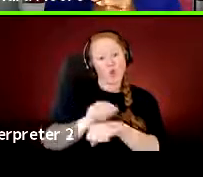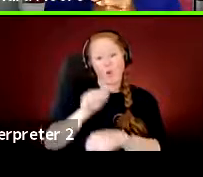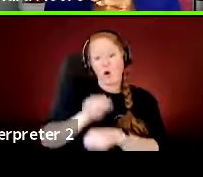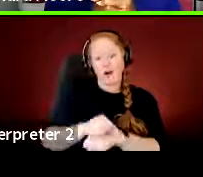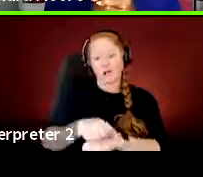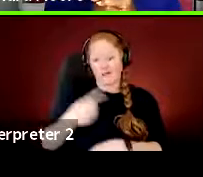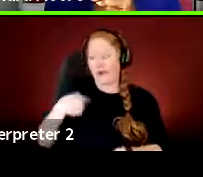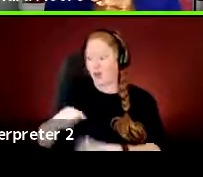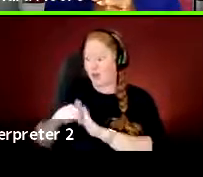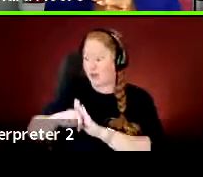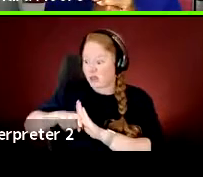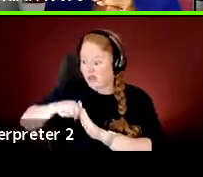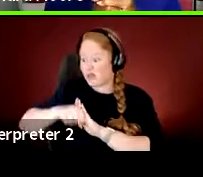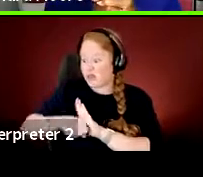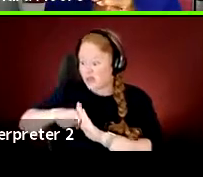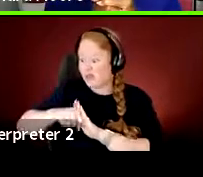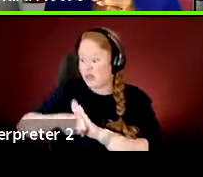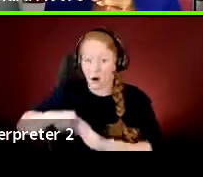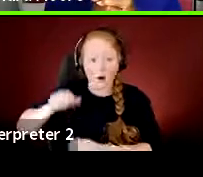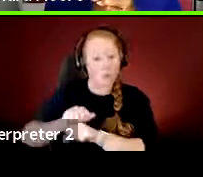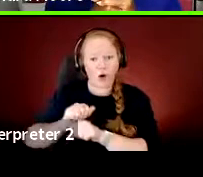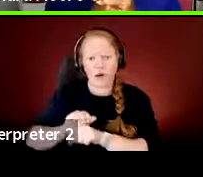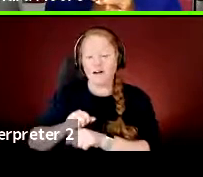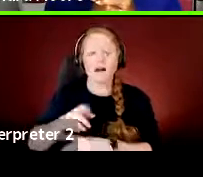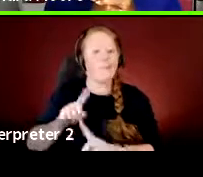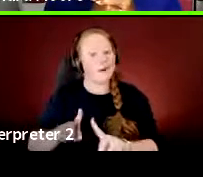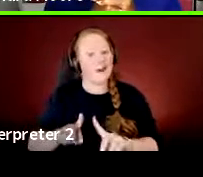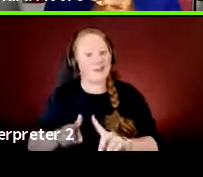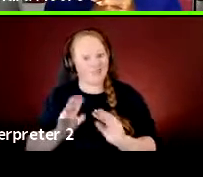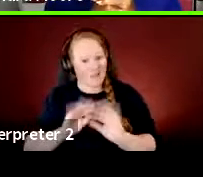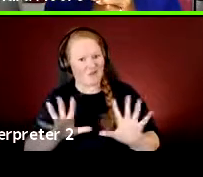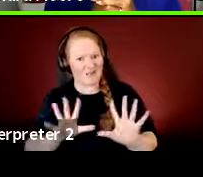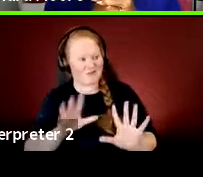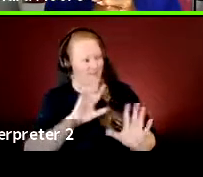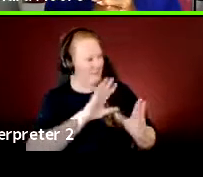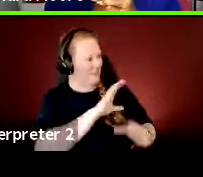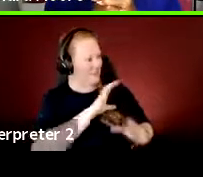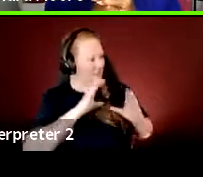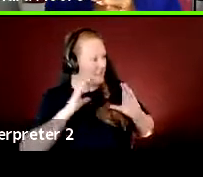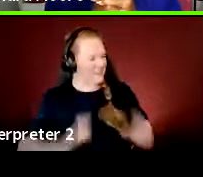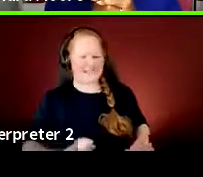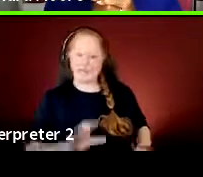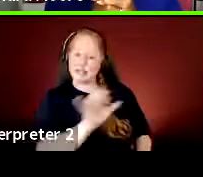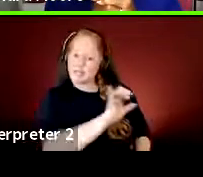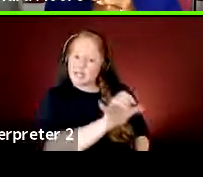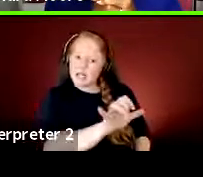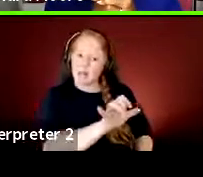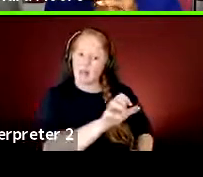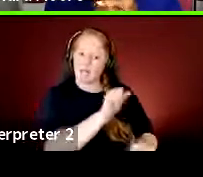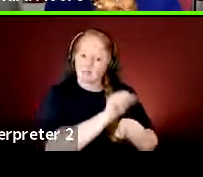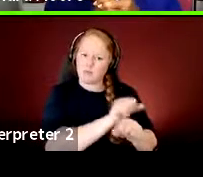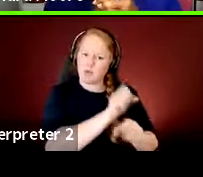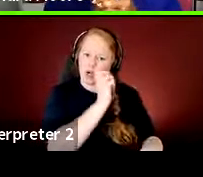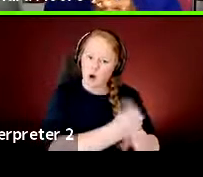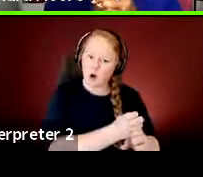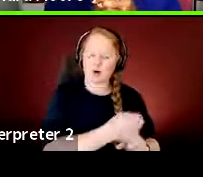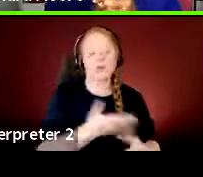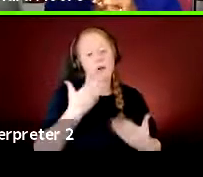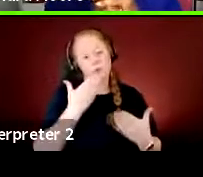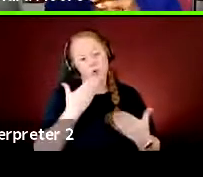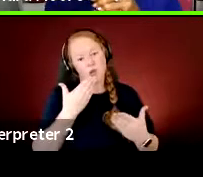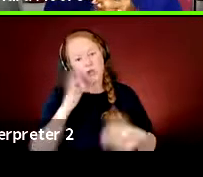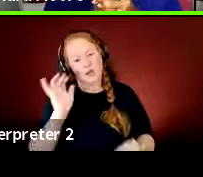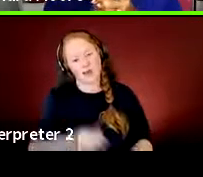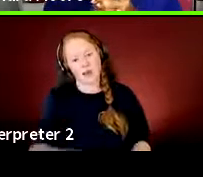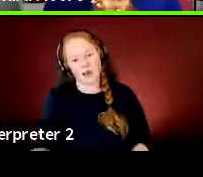but it is clear that the citizens of the city are hard at it also, and we really appreciate that. I know that I speak